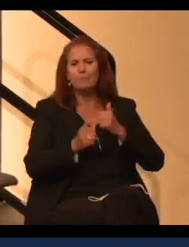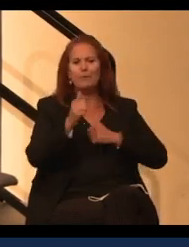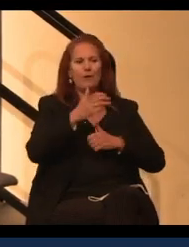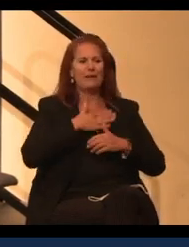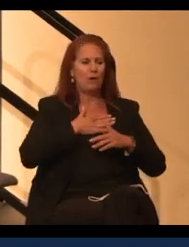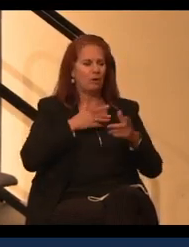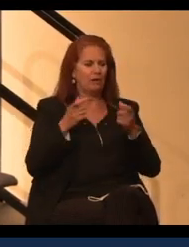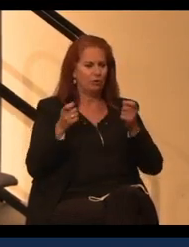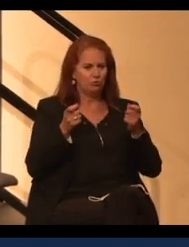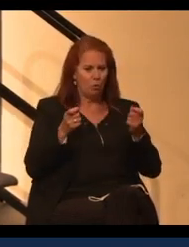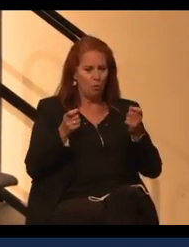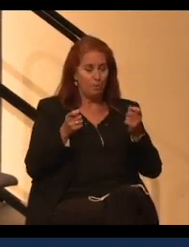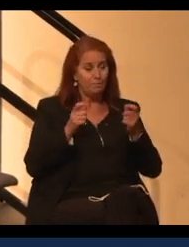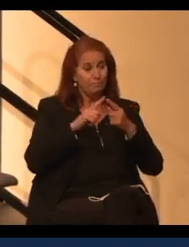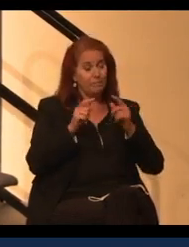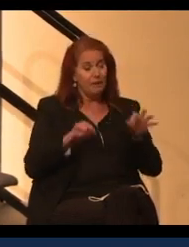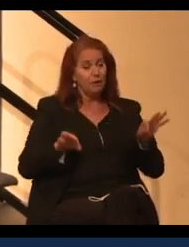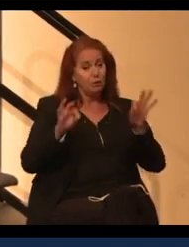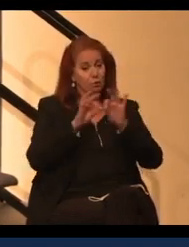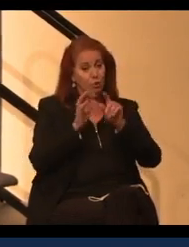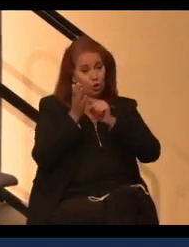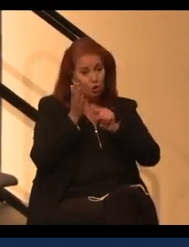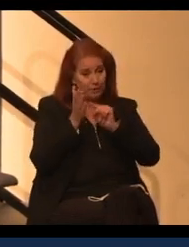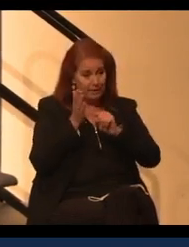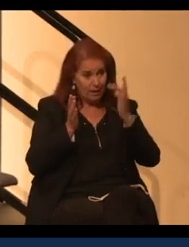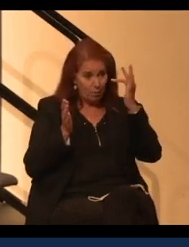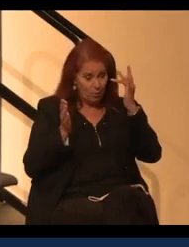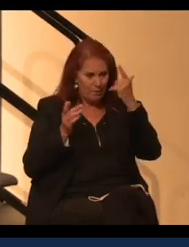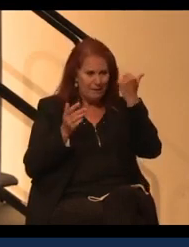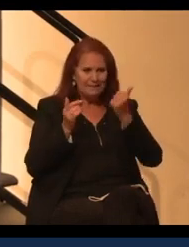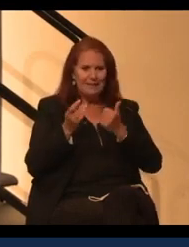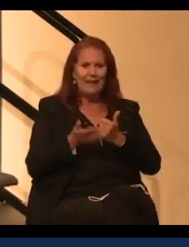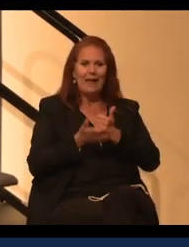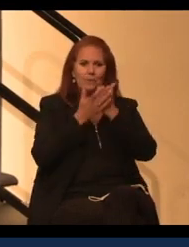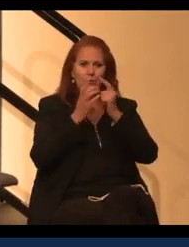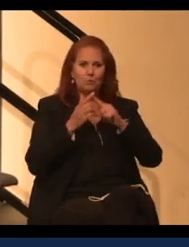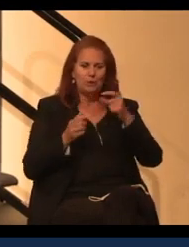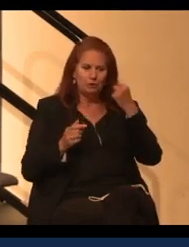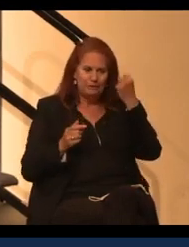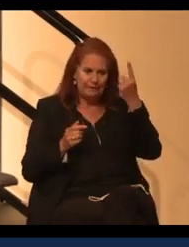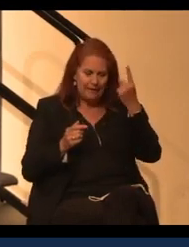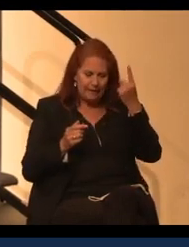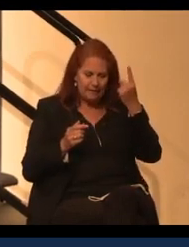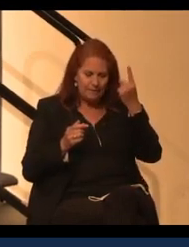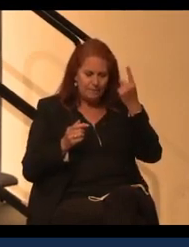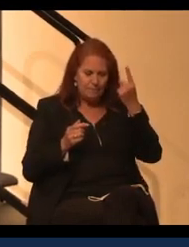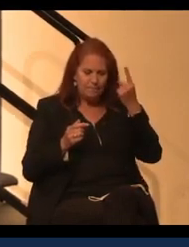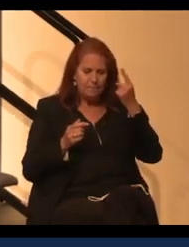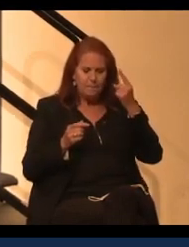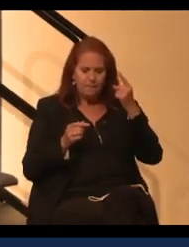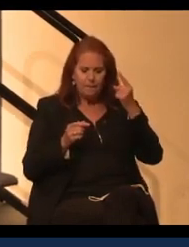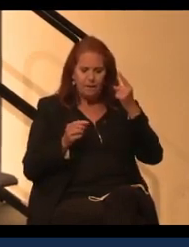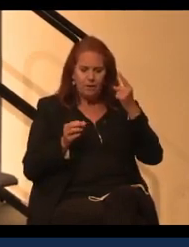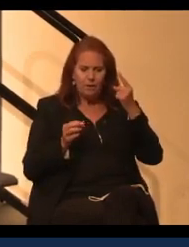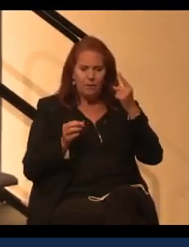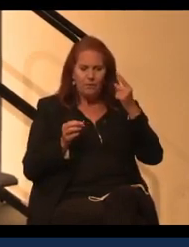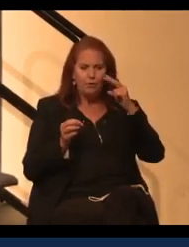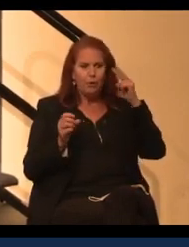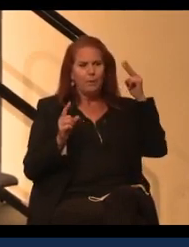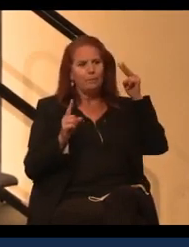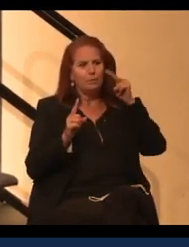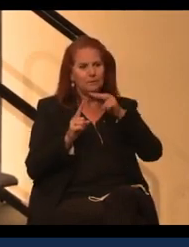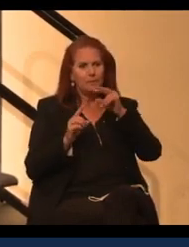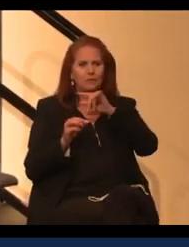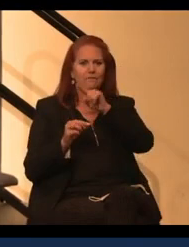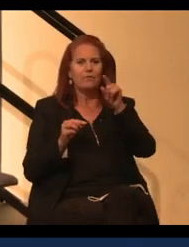control. But it is worth looking at because it also helps to understand the perceptions of